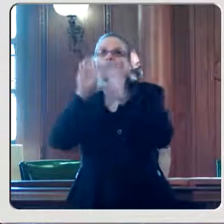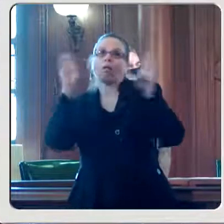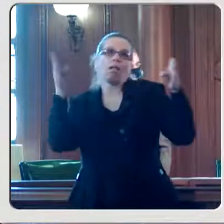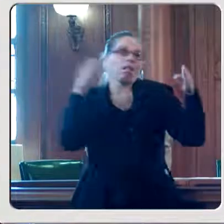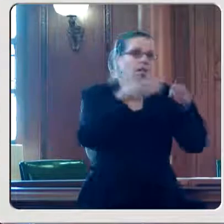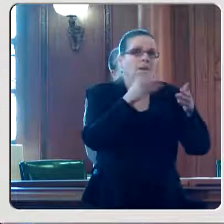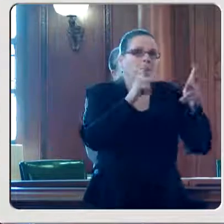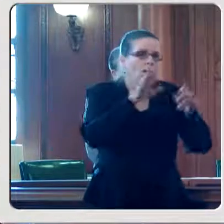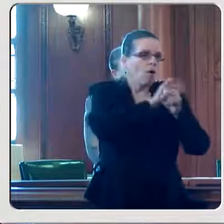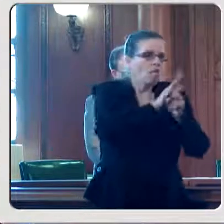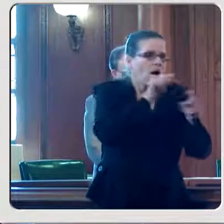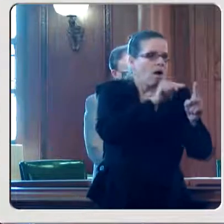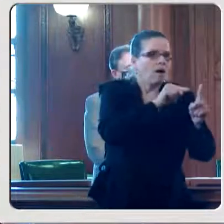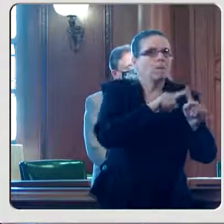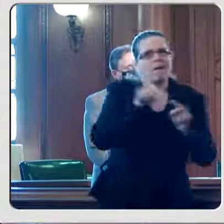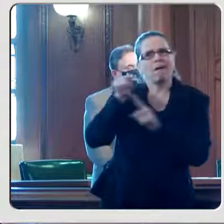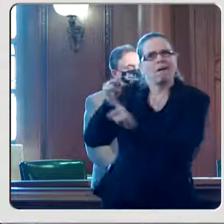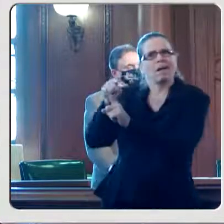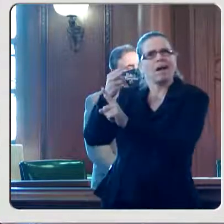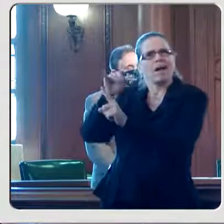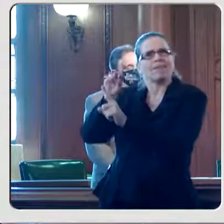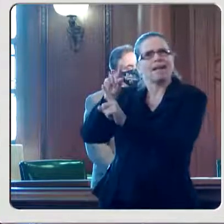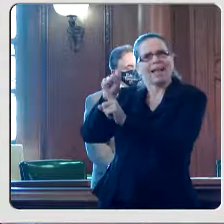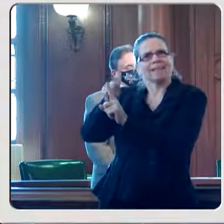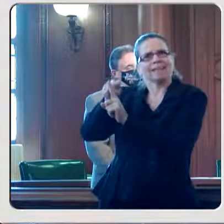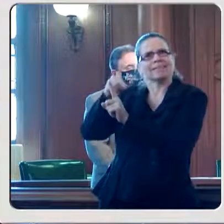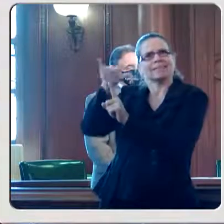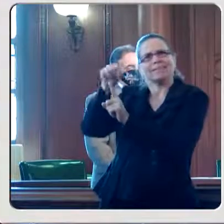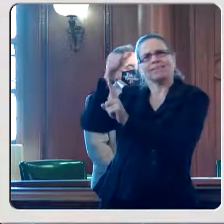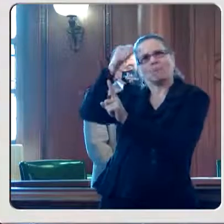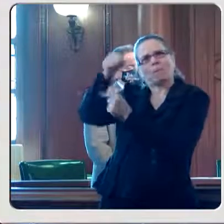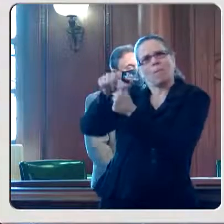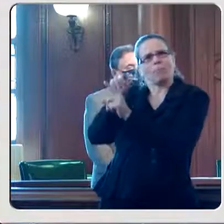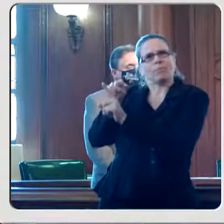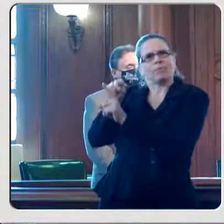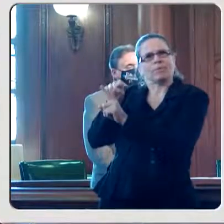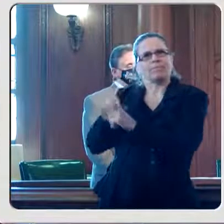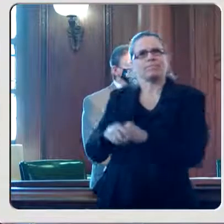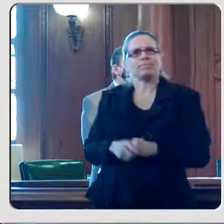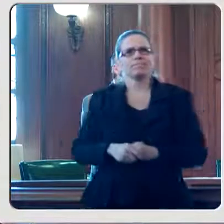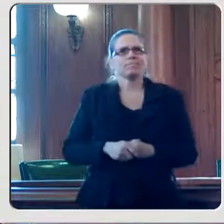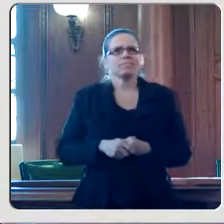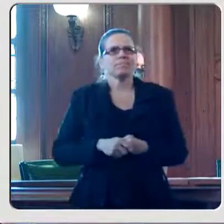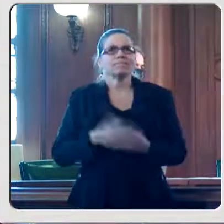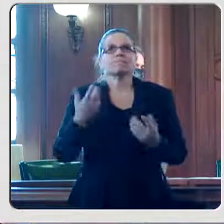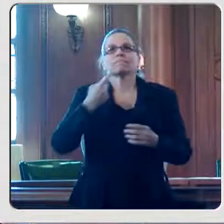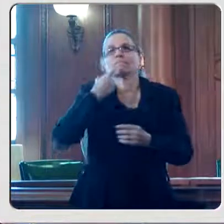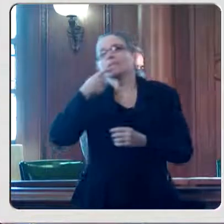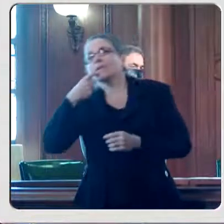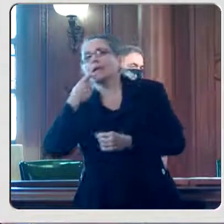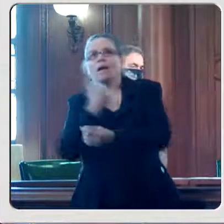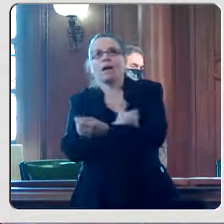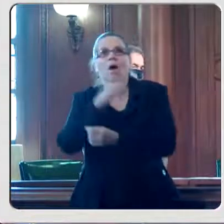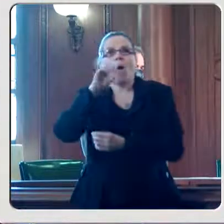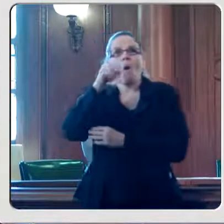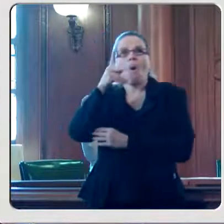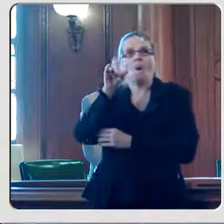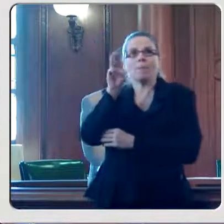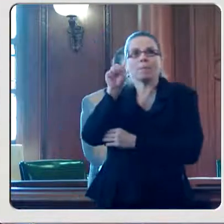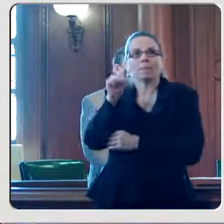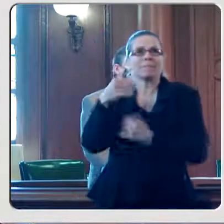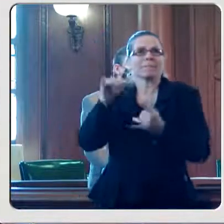We're still dealing with an opioid crisis, mental health disorders, substance use